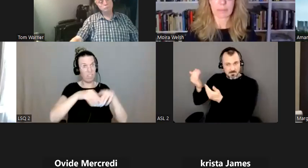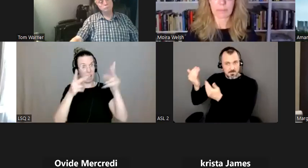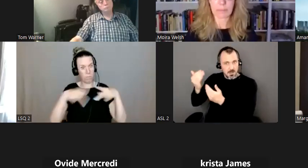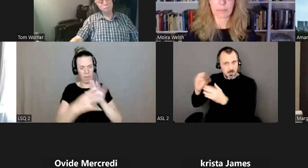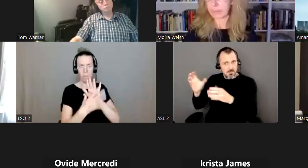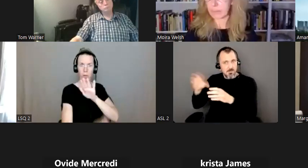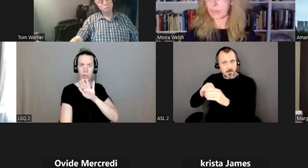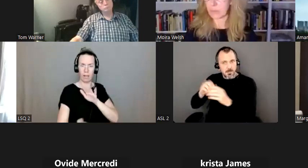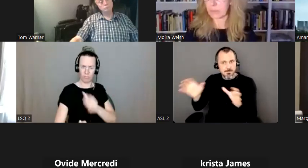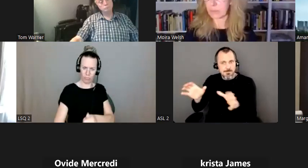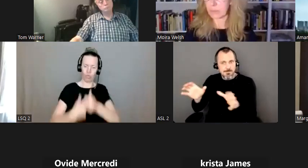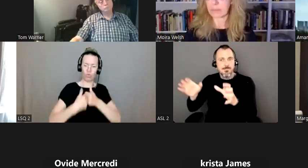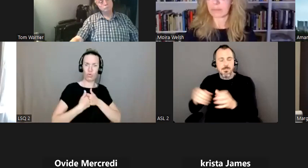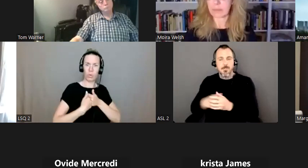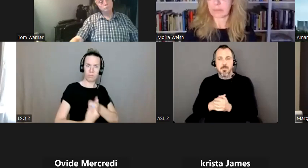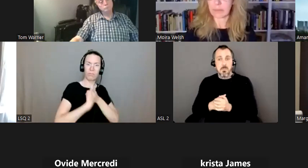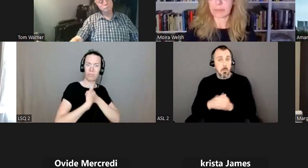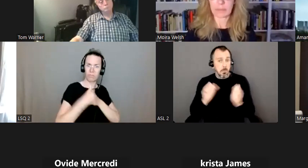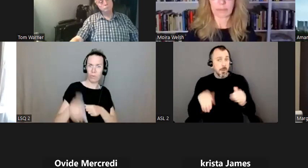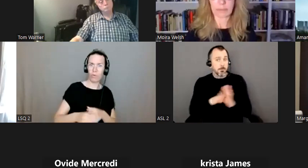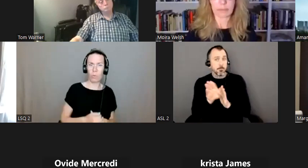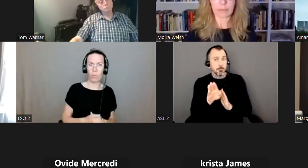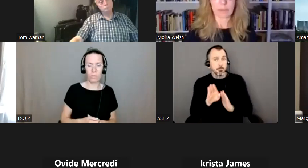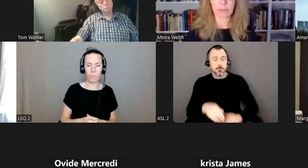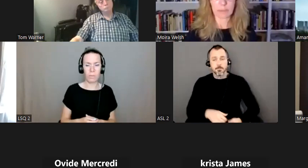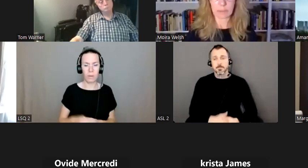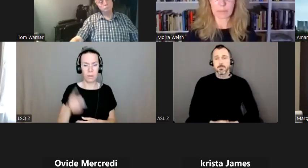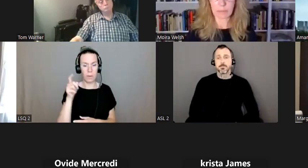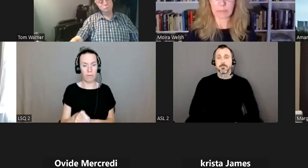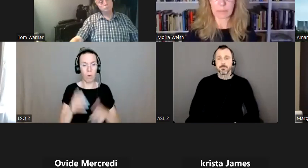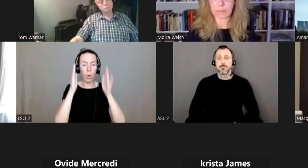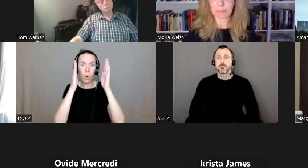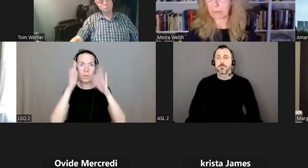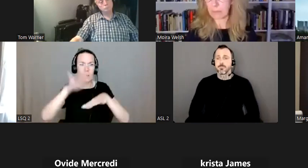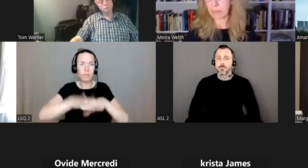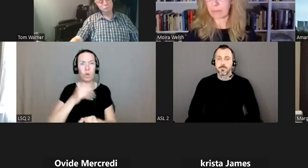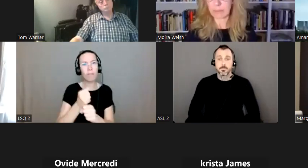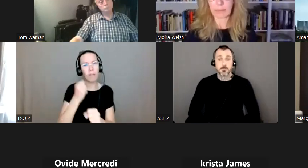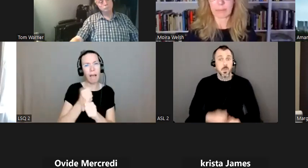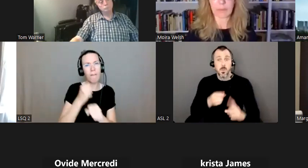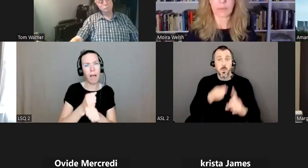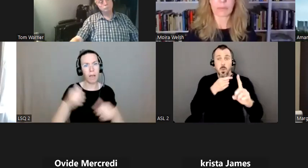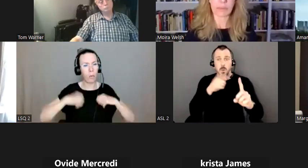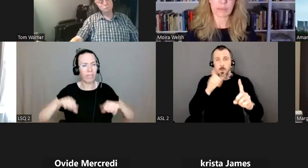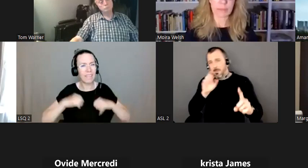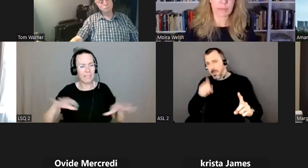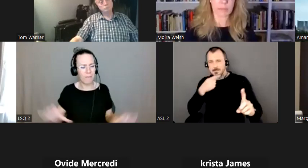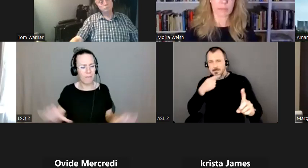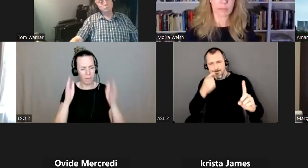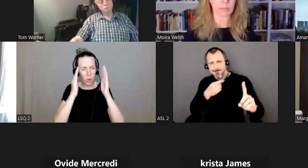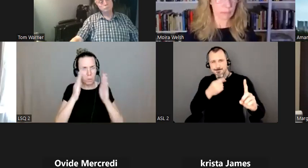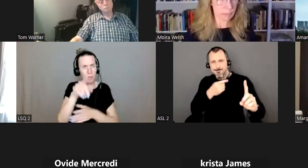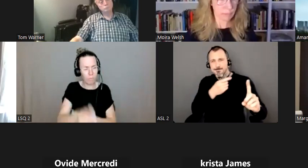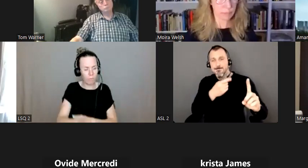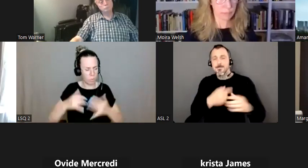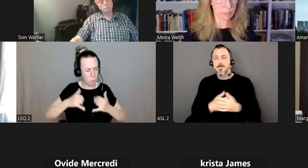have to keep focused on what we're trying to do and build up the support that's there. I think instinctively Canadians